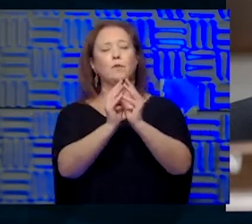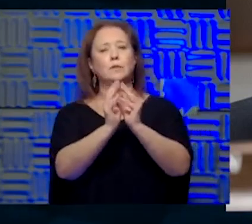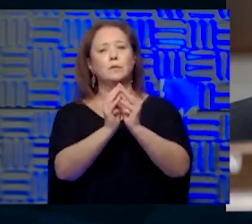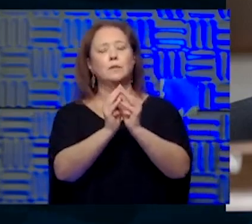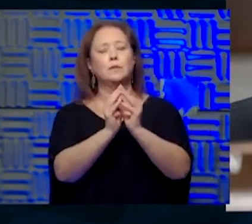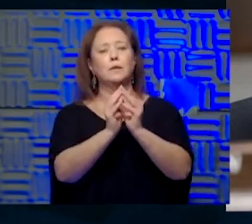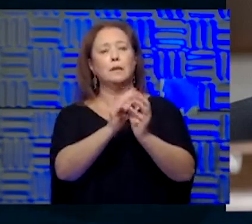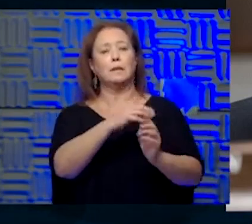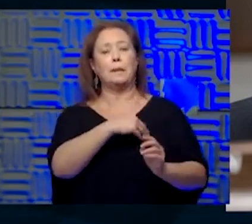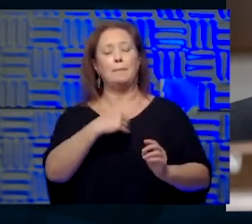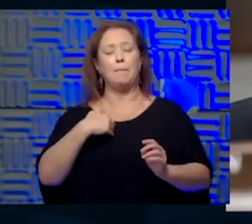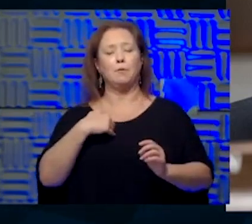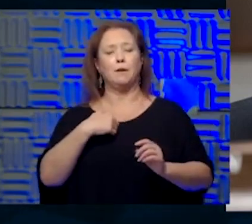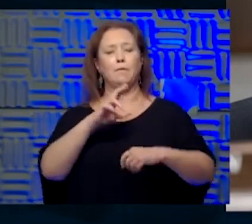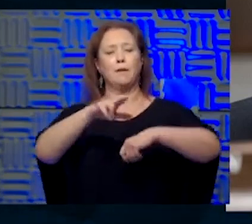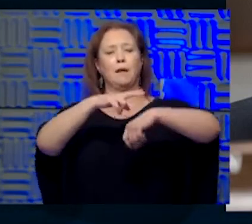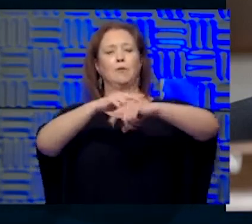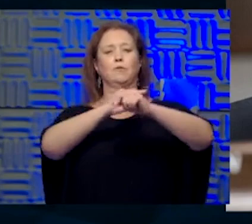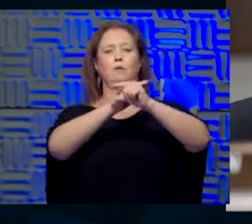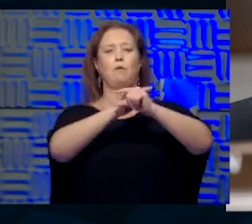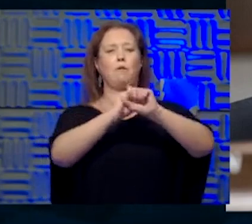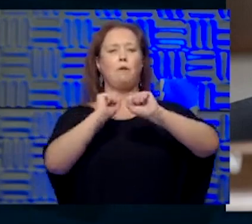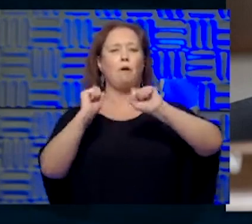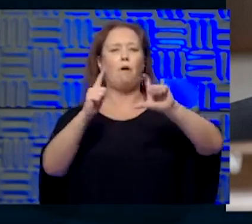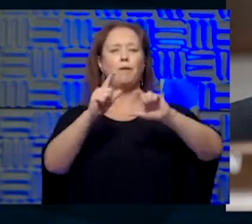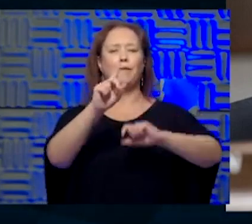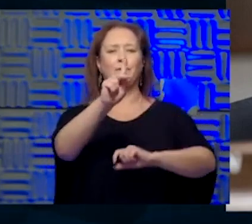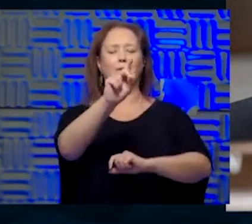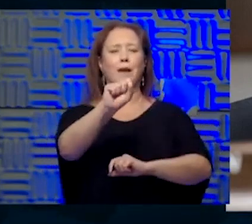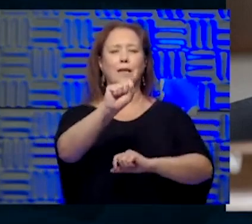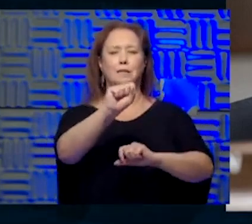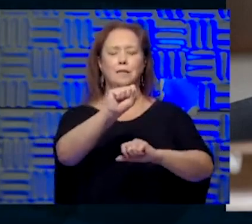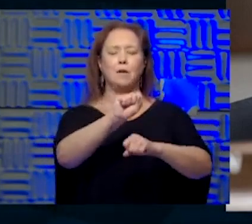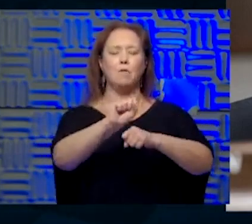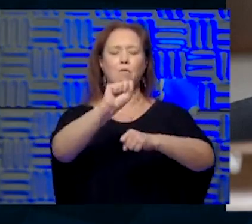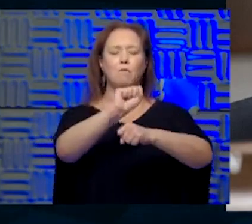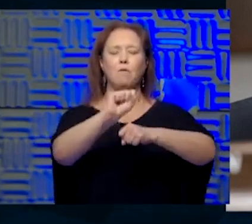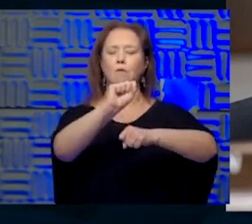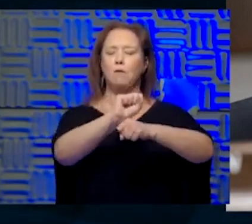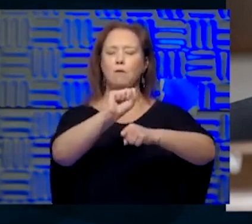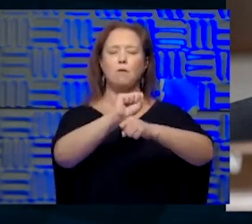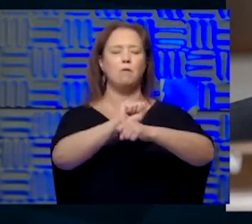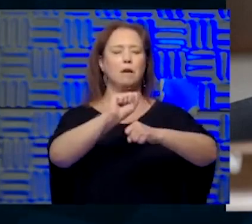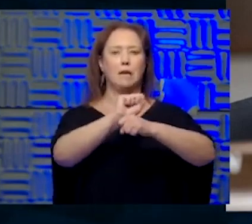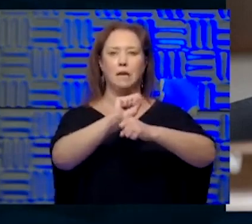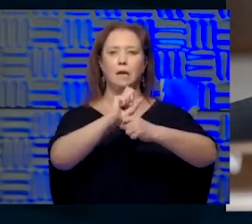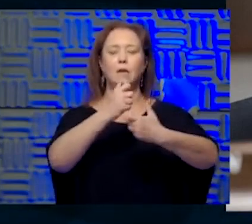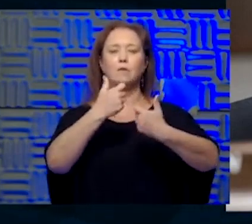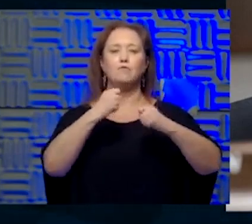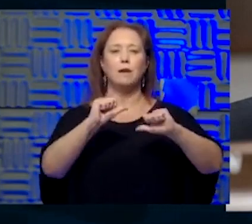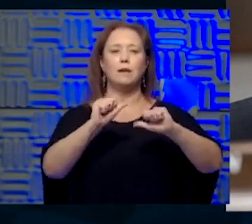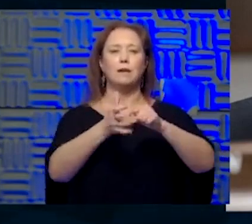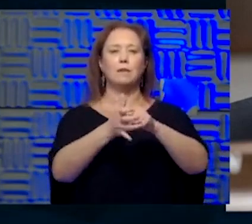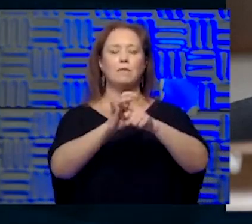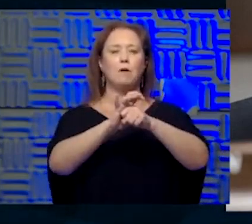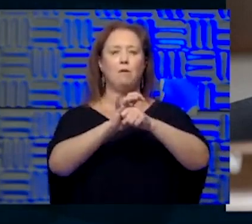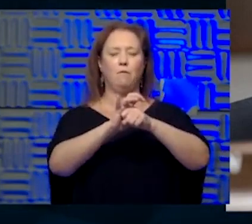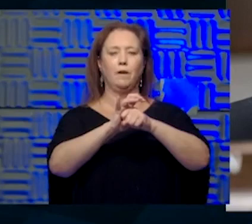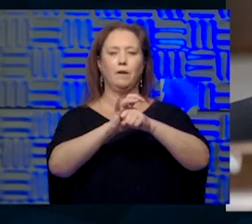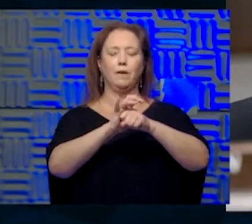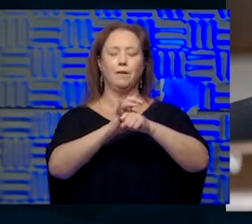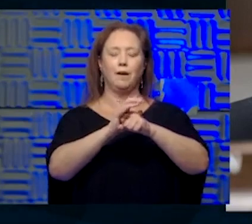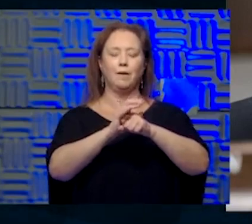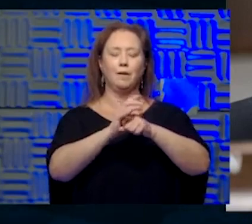those members of the National Guard across Kansas who are doing many tasks related to trying to get COVID-19 under